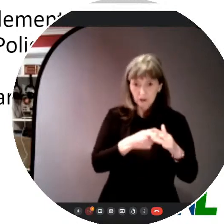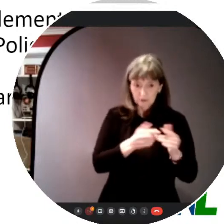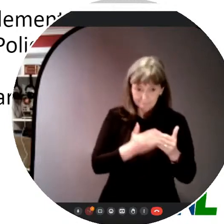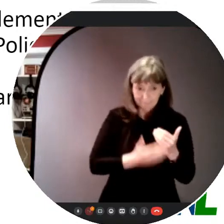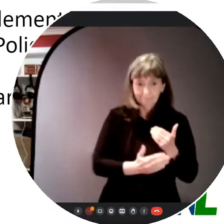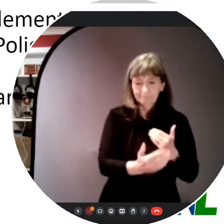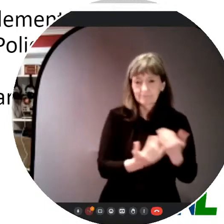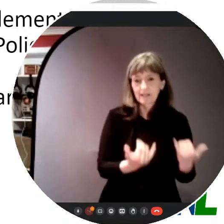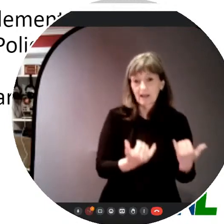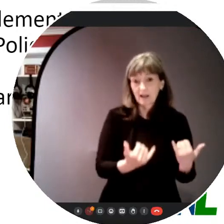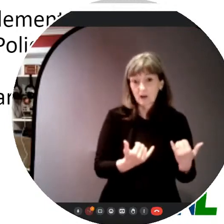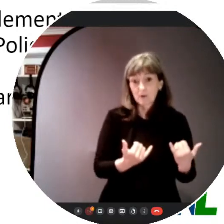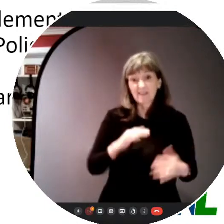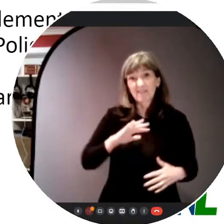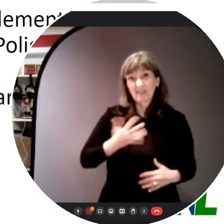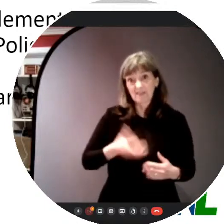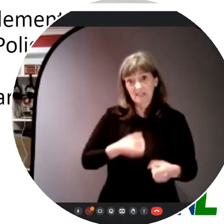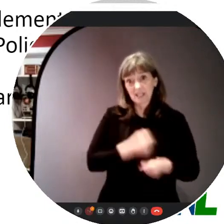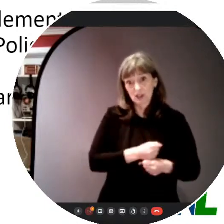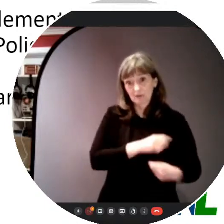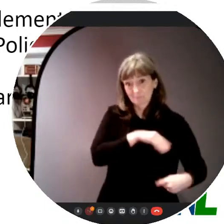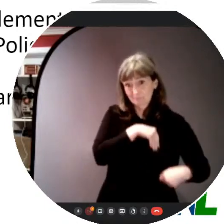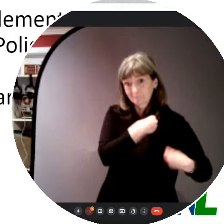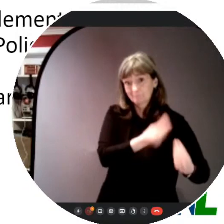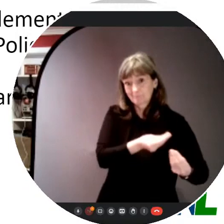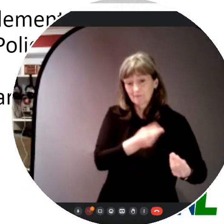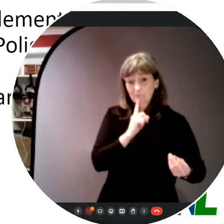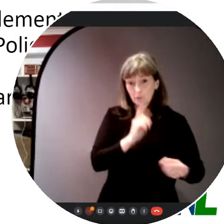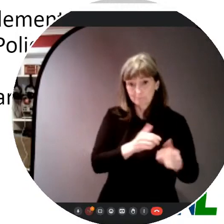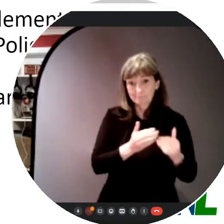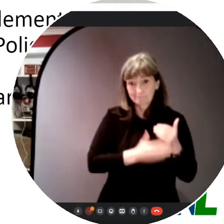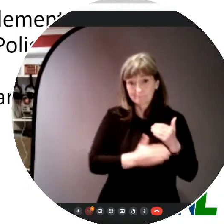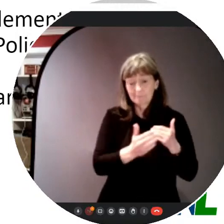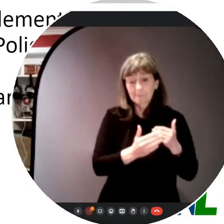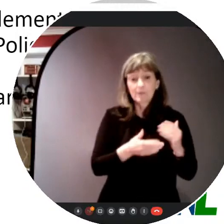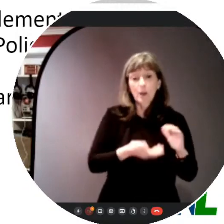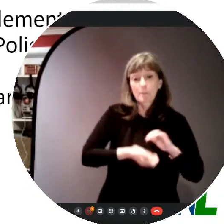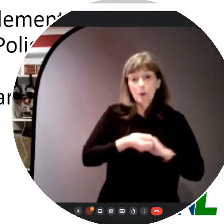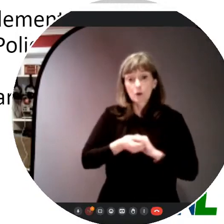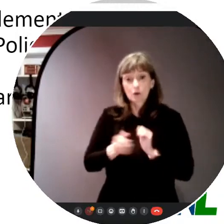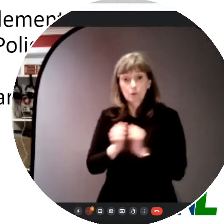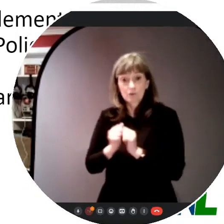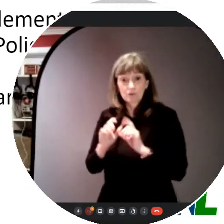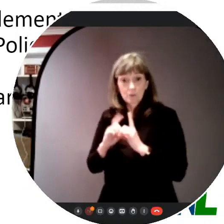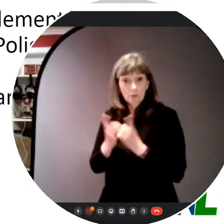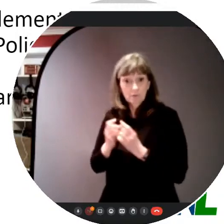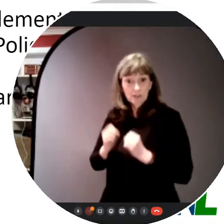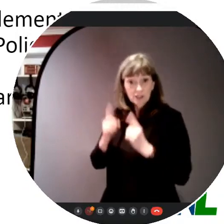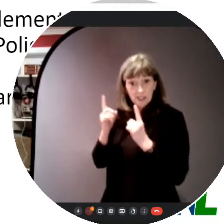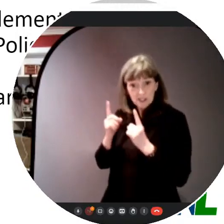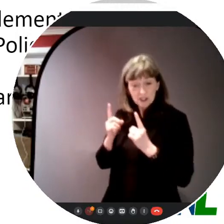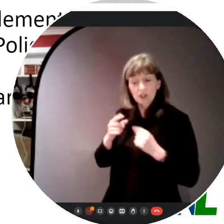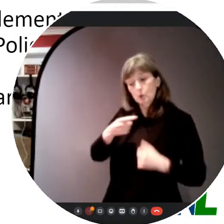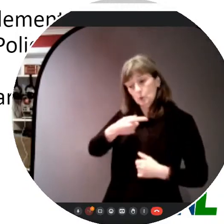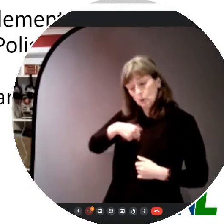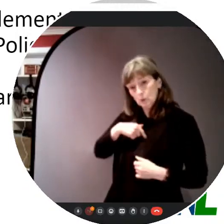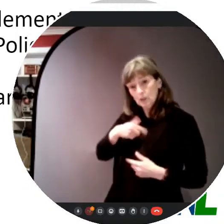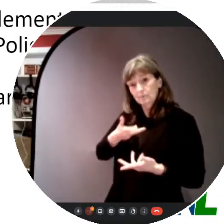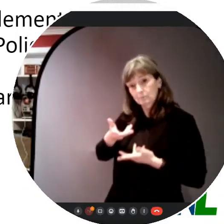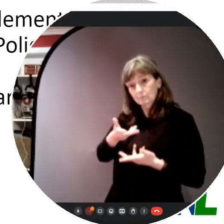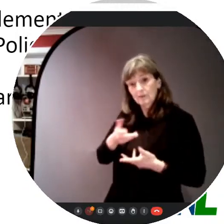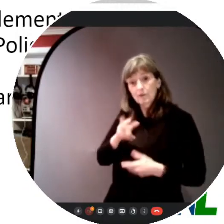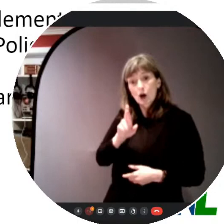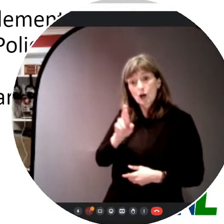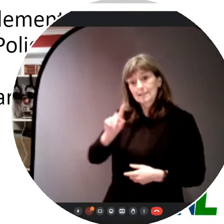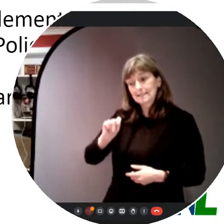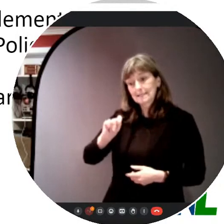implementation. In partnership with the Department of Education, the district collaborated closely on the rollout of the RTL policy